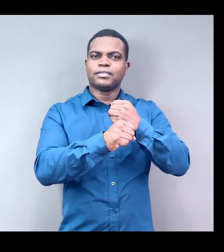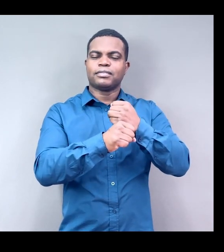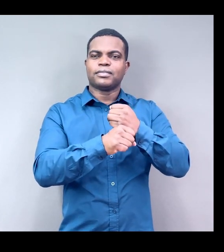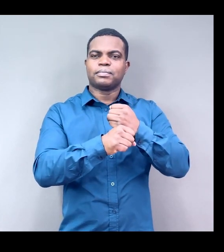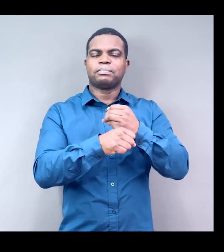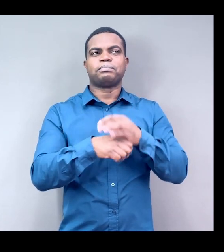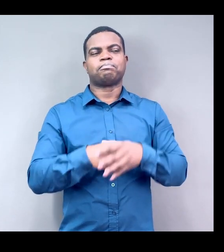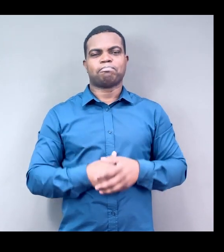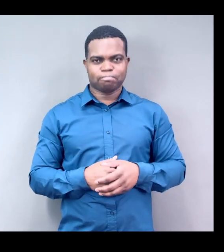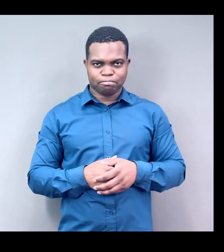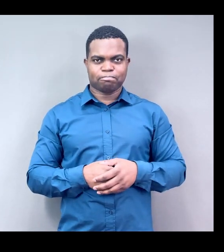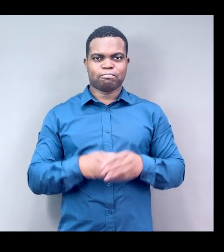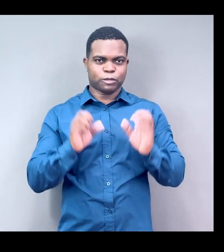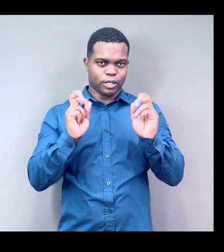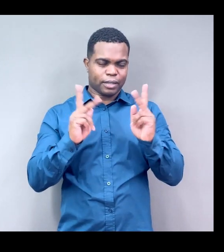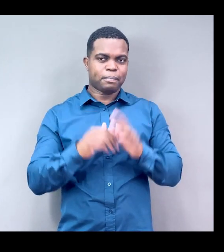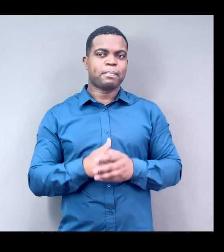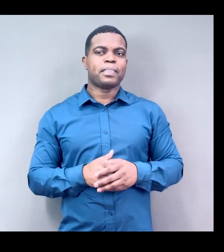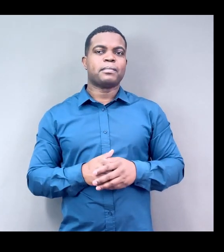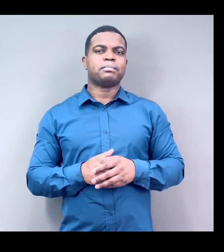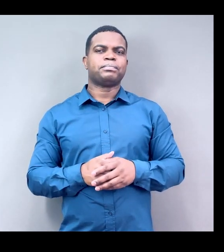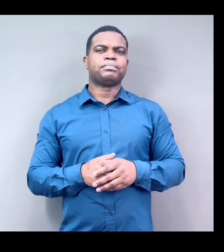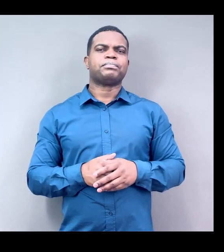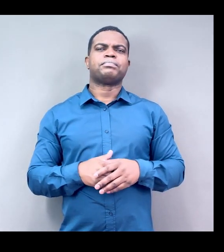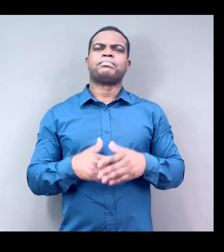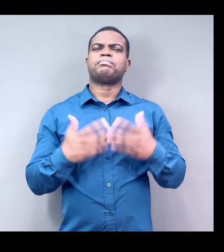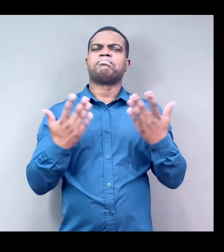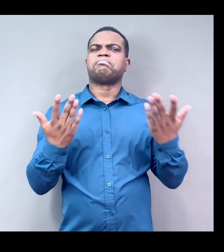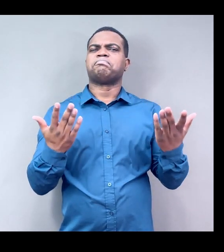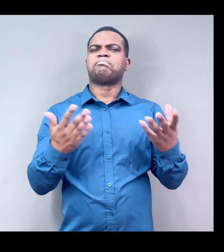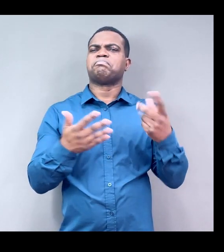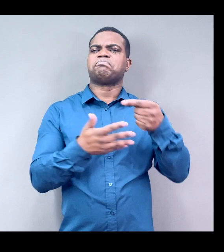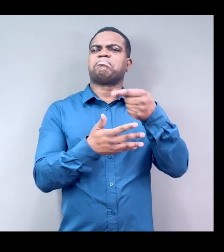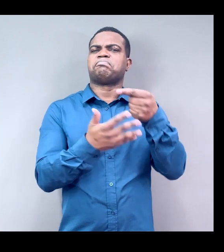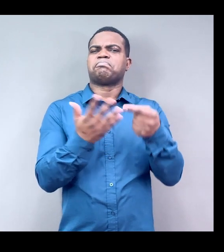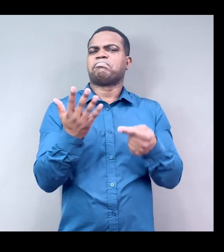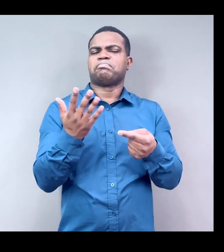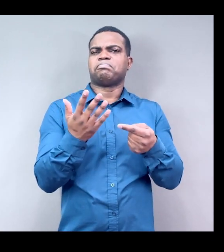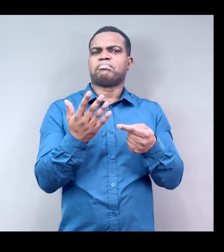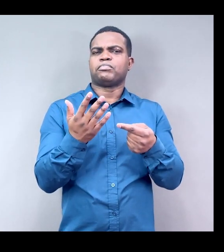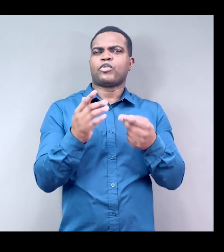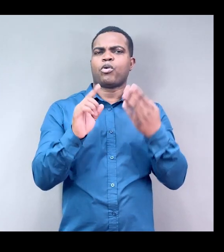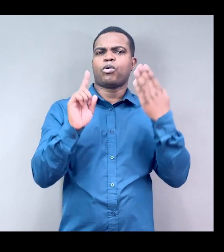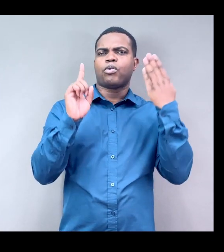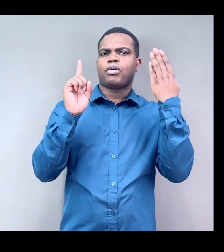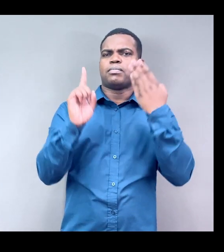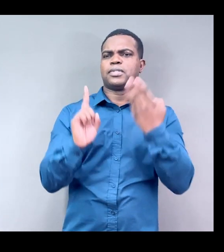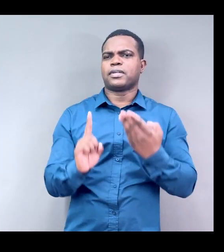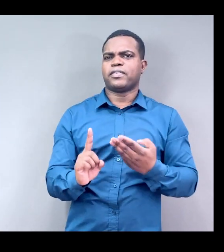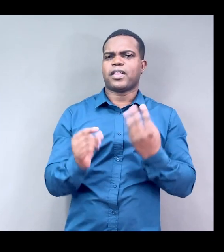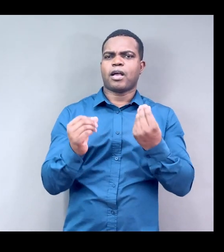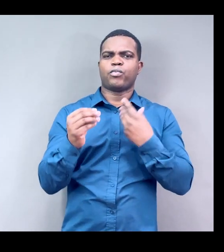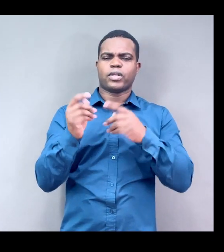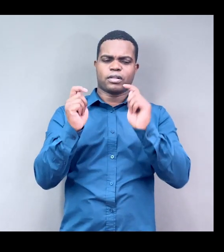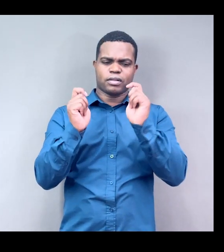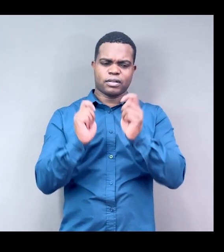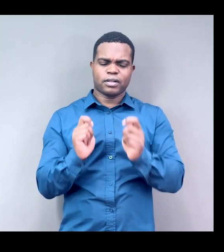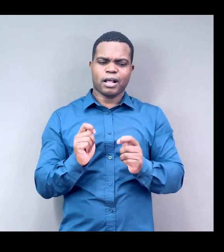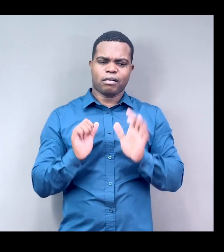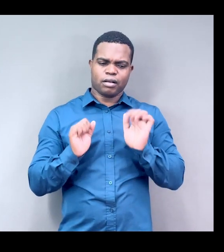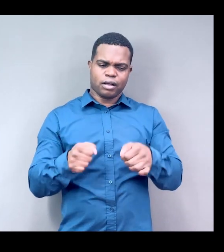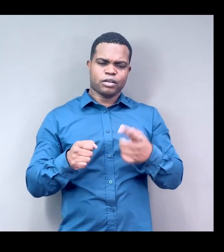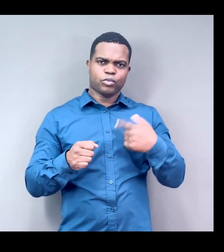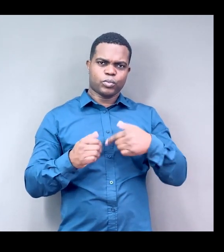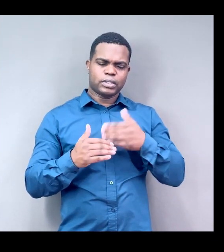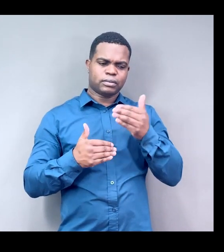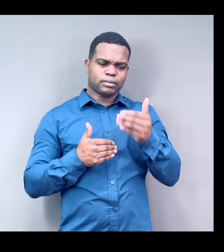it is long term. So 5 years. Okay. Now, what are the things? So for you to